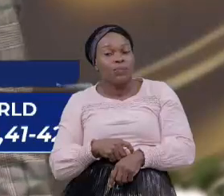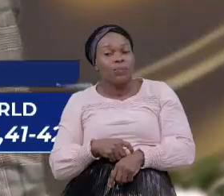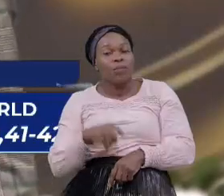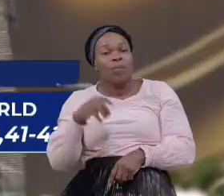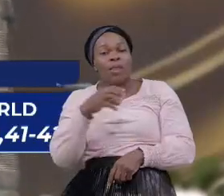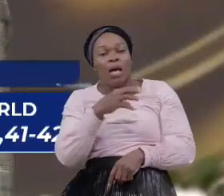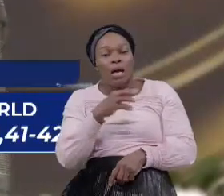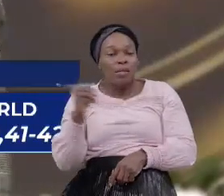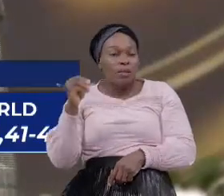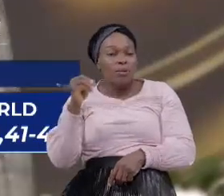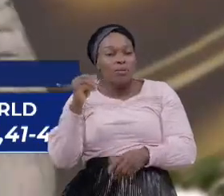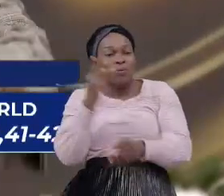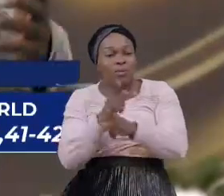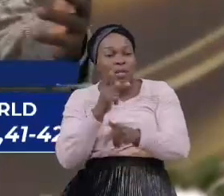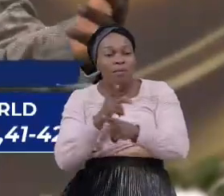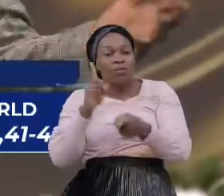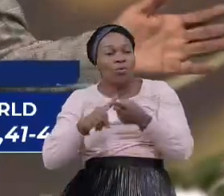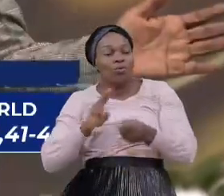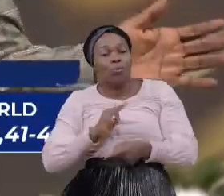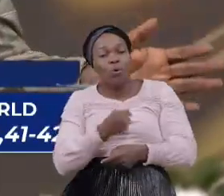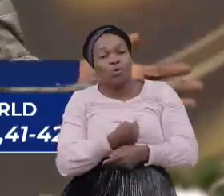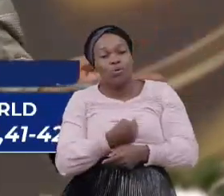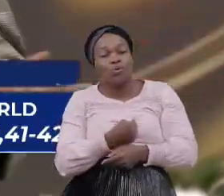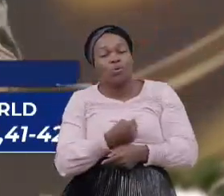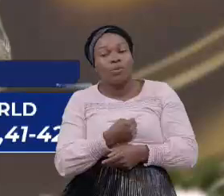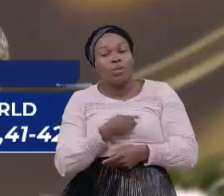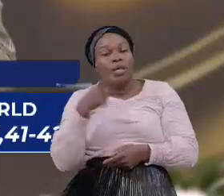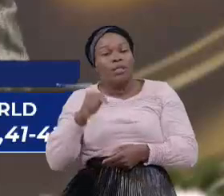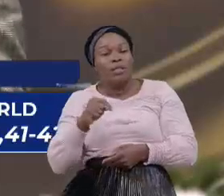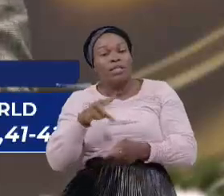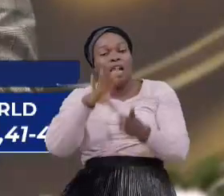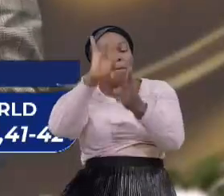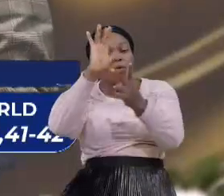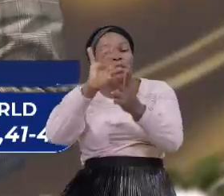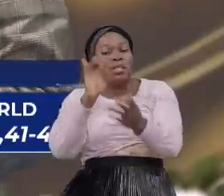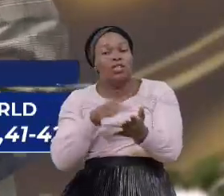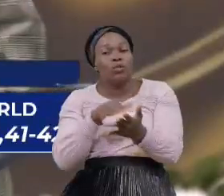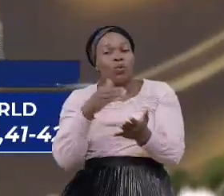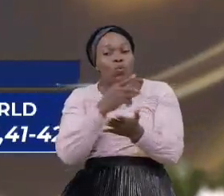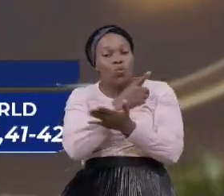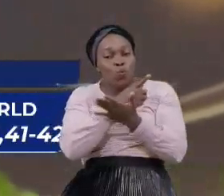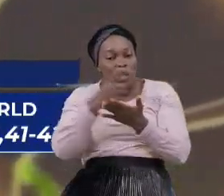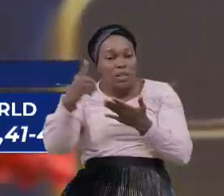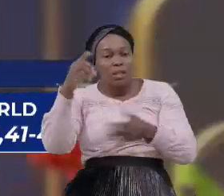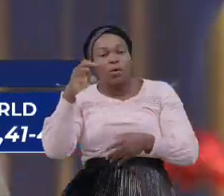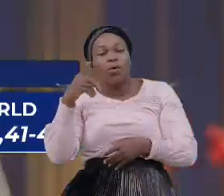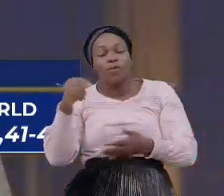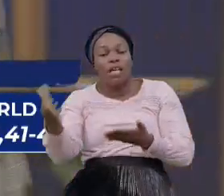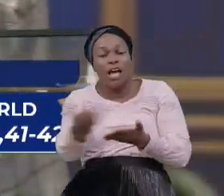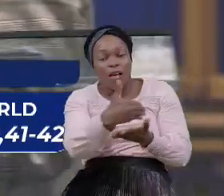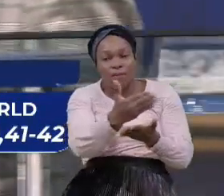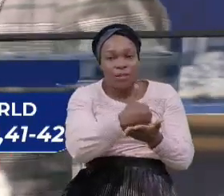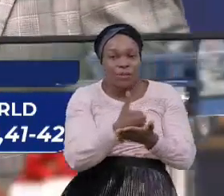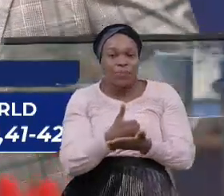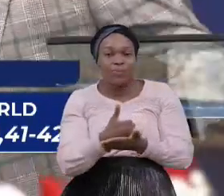reserveth unto us the appointed weeks of the harvest. The people